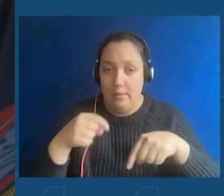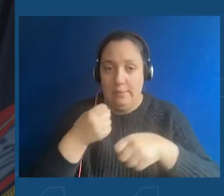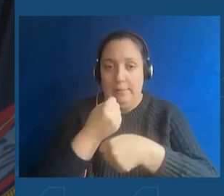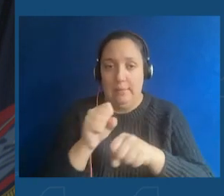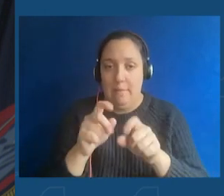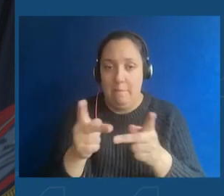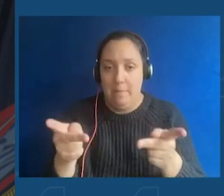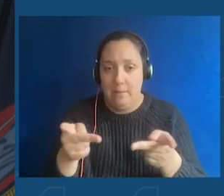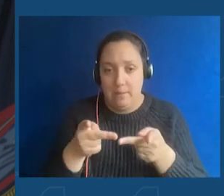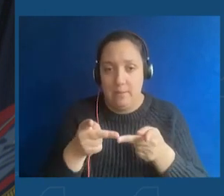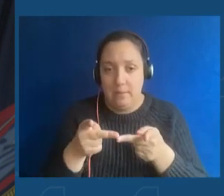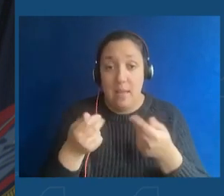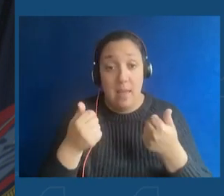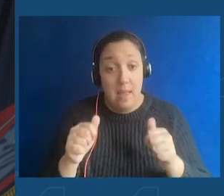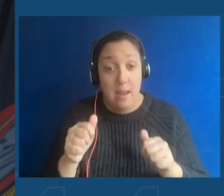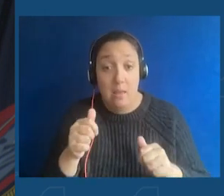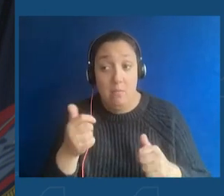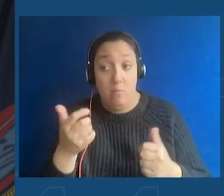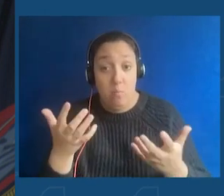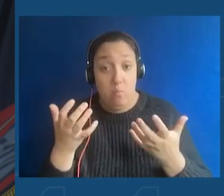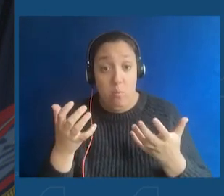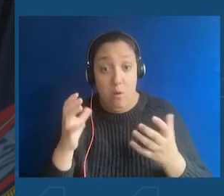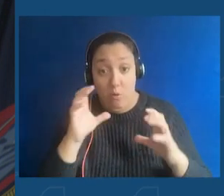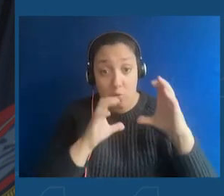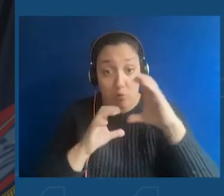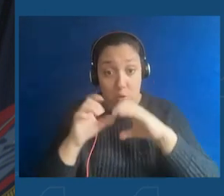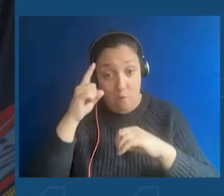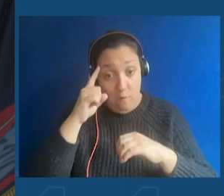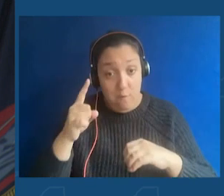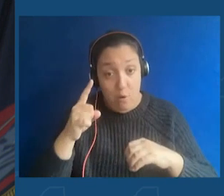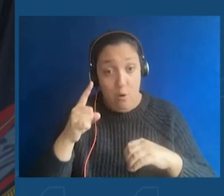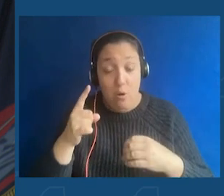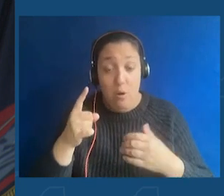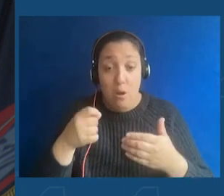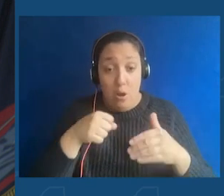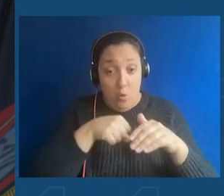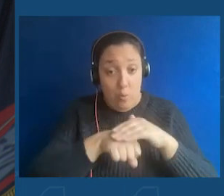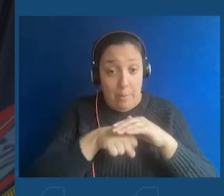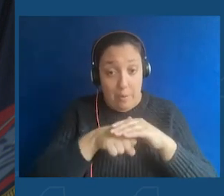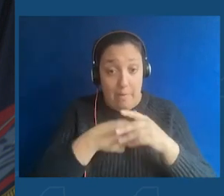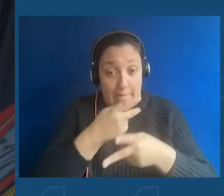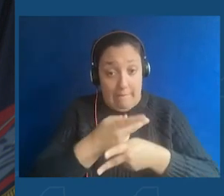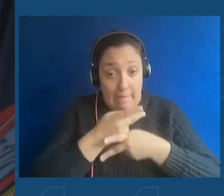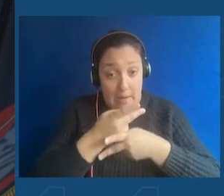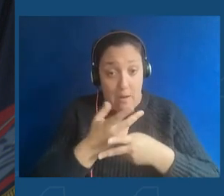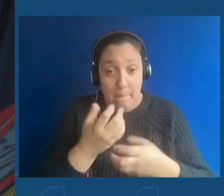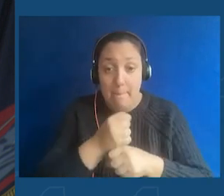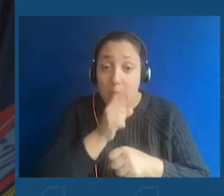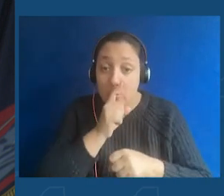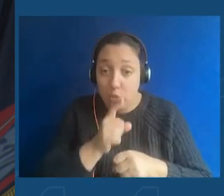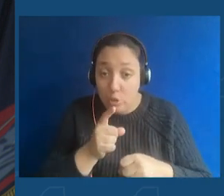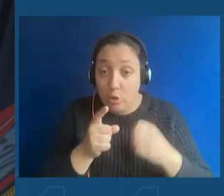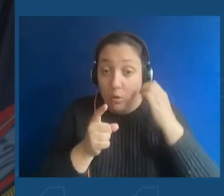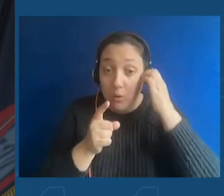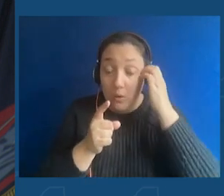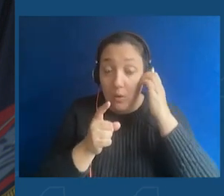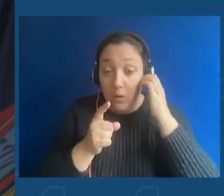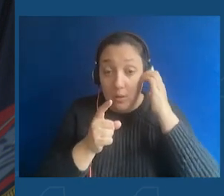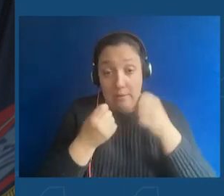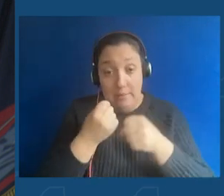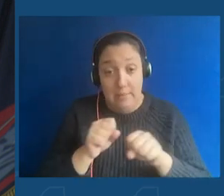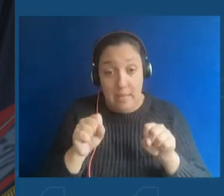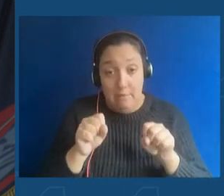care, that abortion remains safe, accessible, and legal in our state. The Dobbs